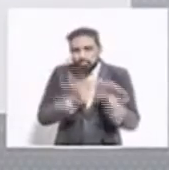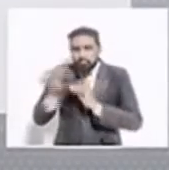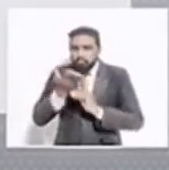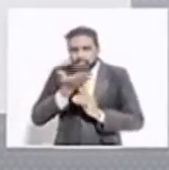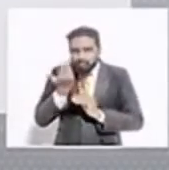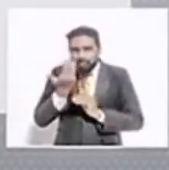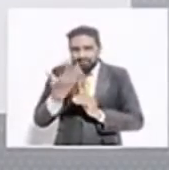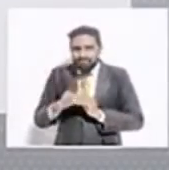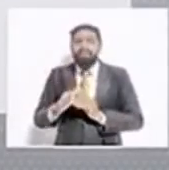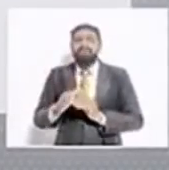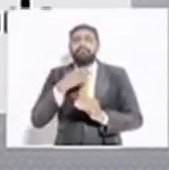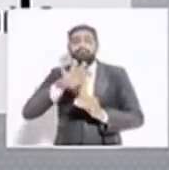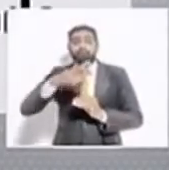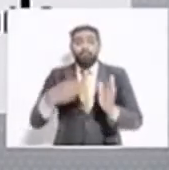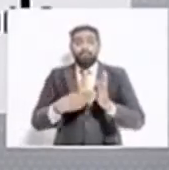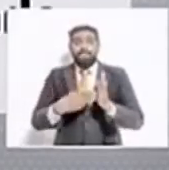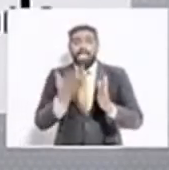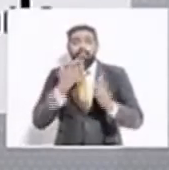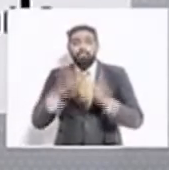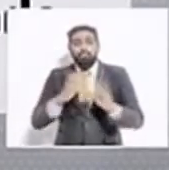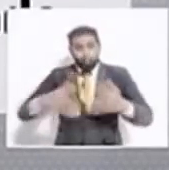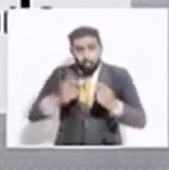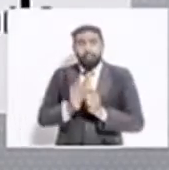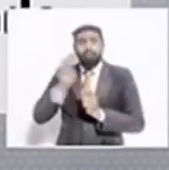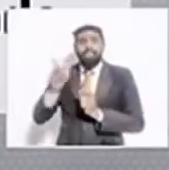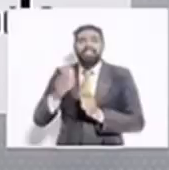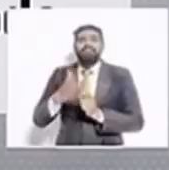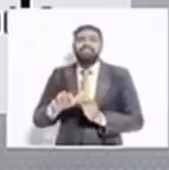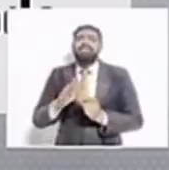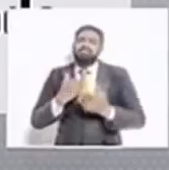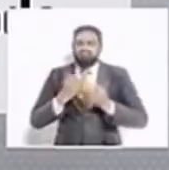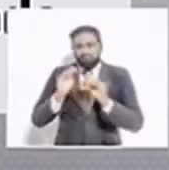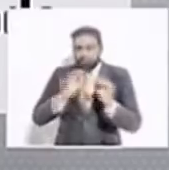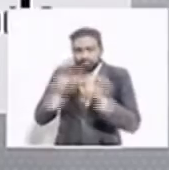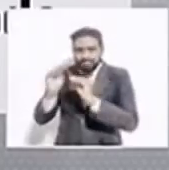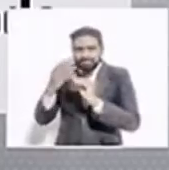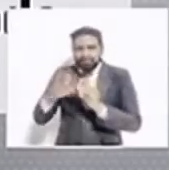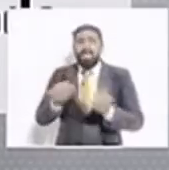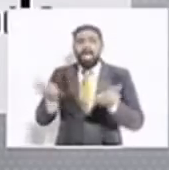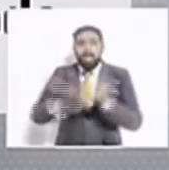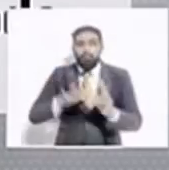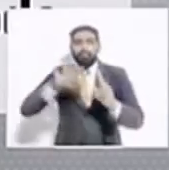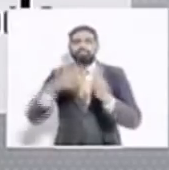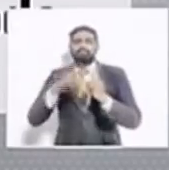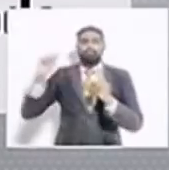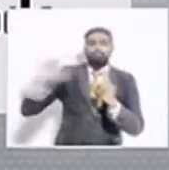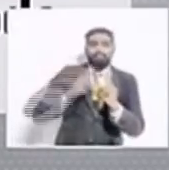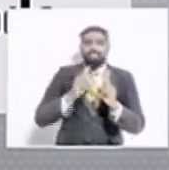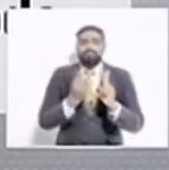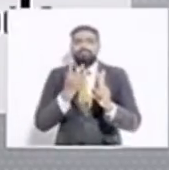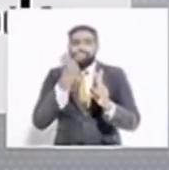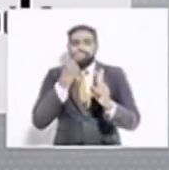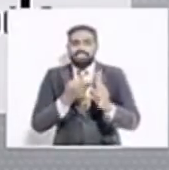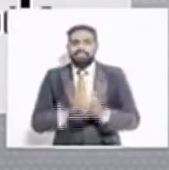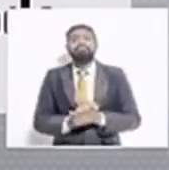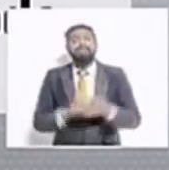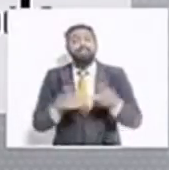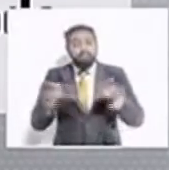$400 million loan from India. Sri Lanka is also holding discussions with India to secure another credit line